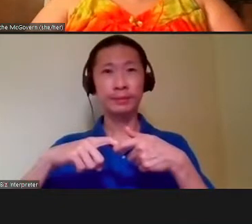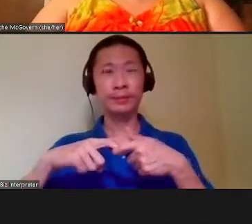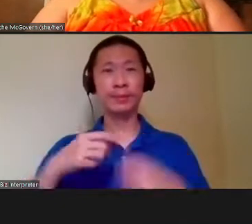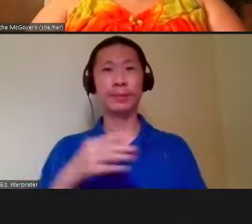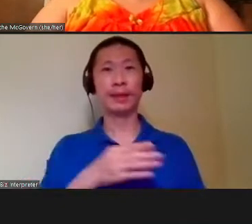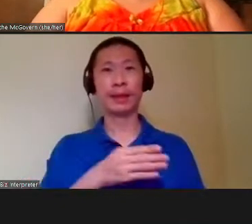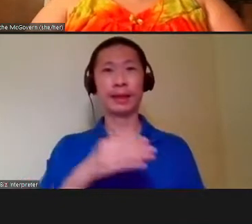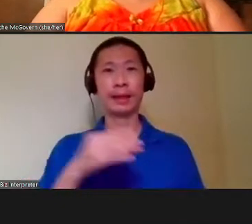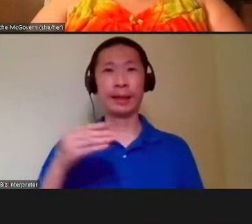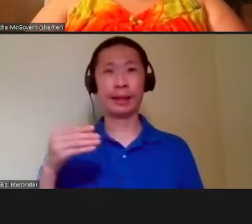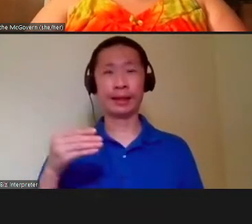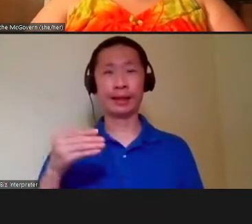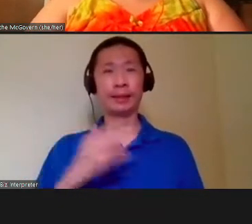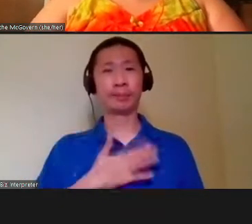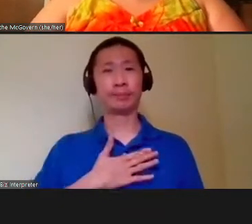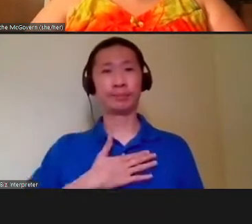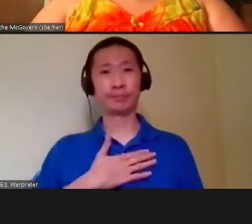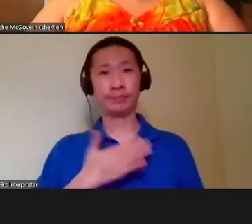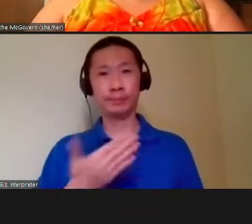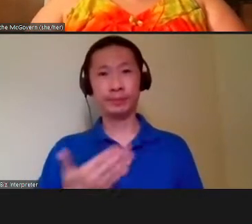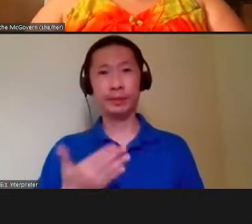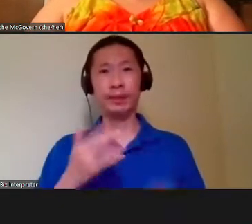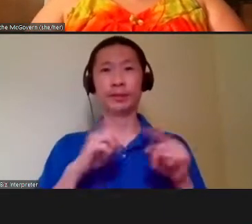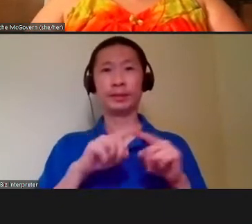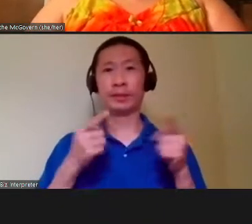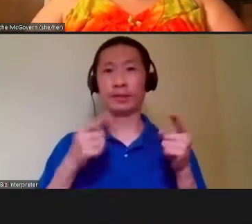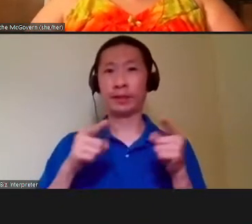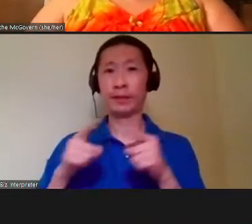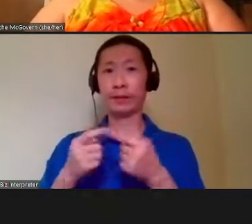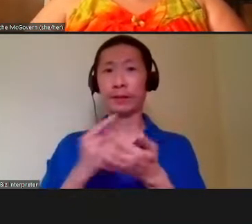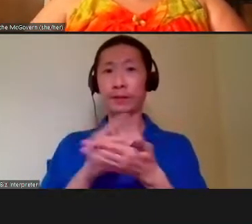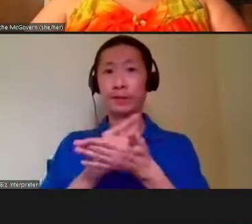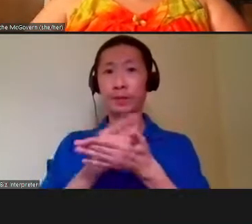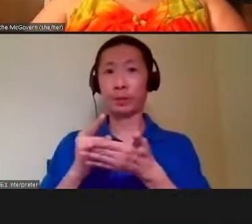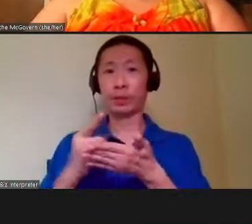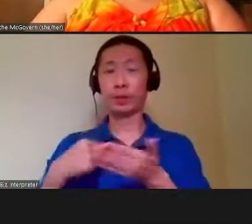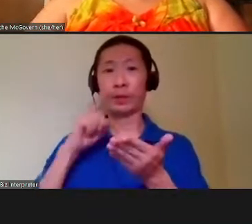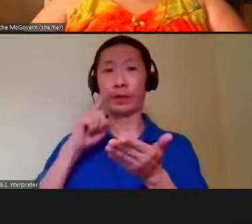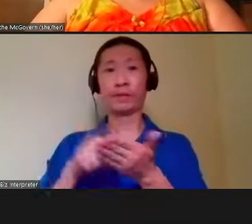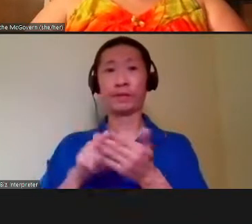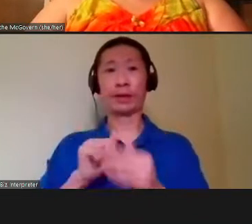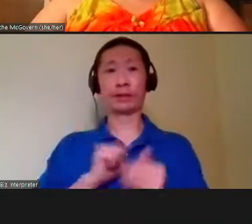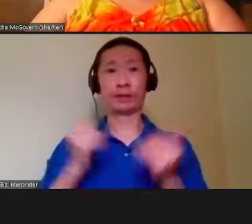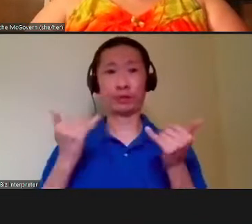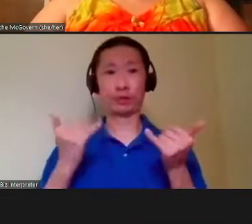and acknowledge the events of the week where we find ourselves right now.